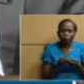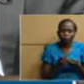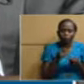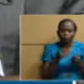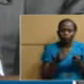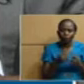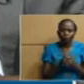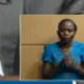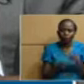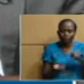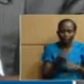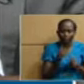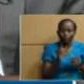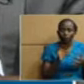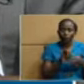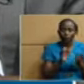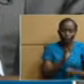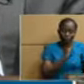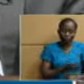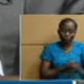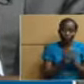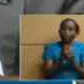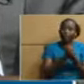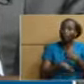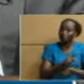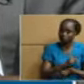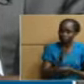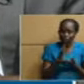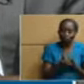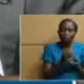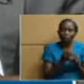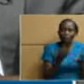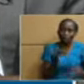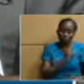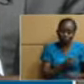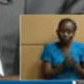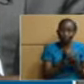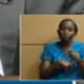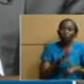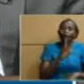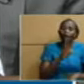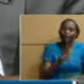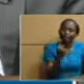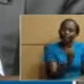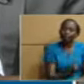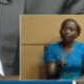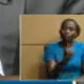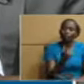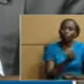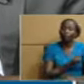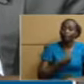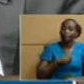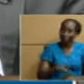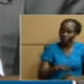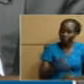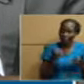disabilities. Thank you. Because most of the women with disabilities are actually single mothers. And these women cater for